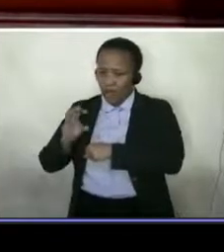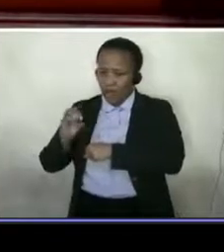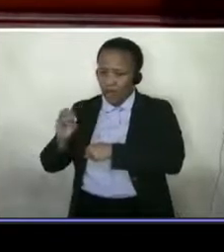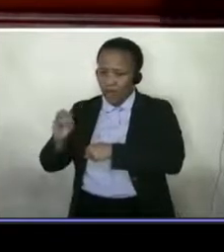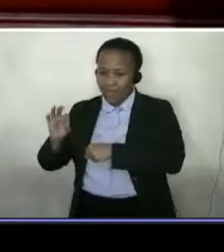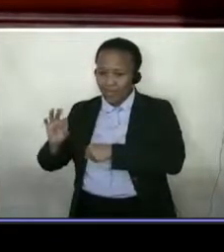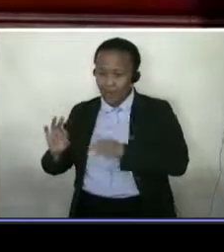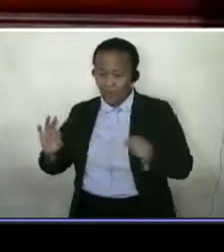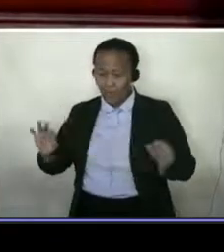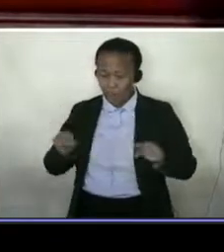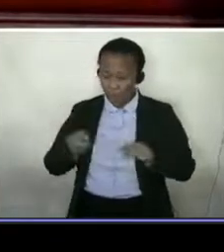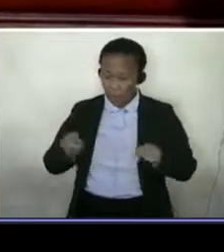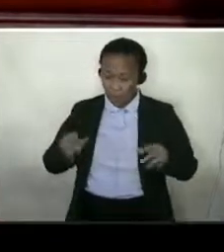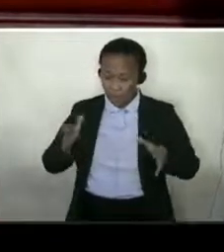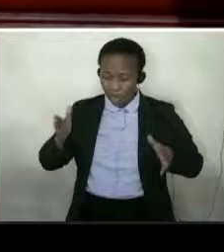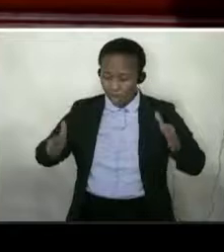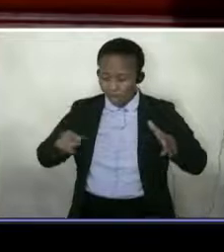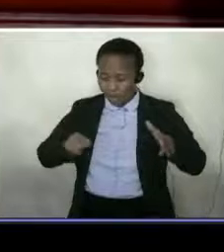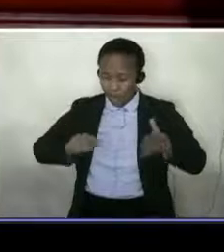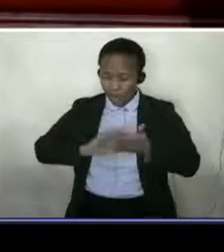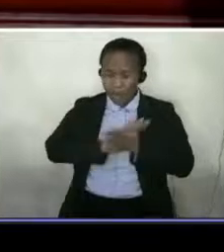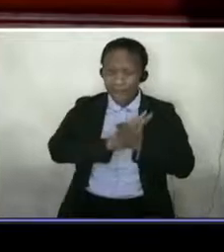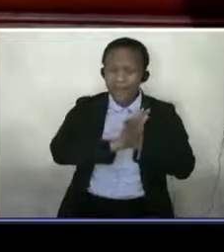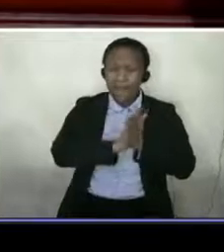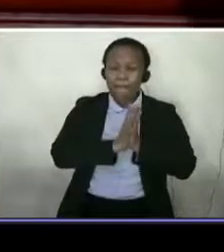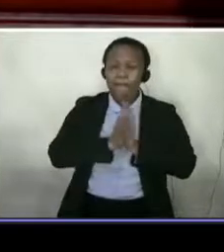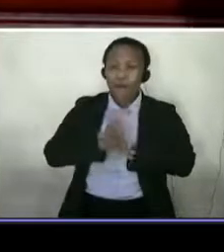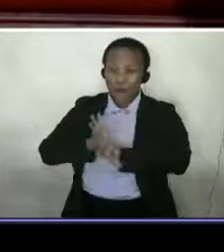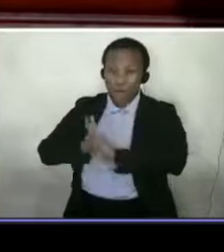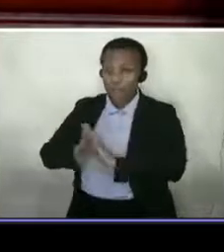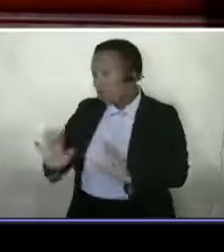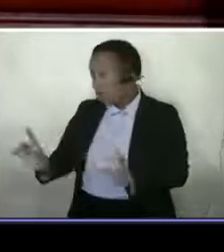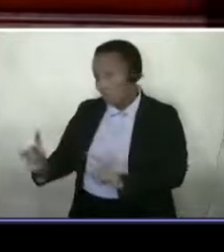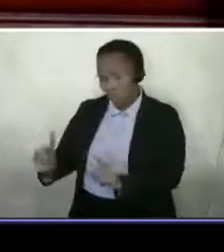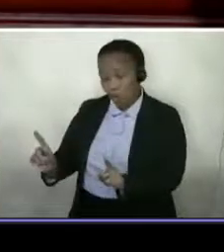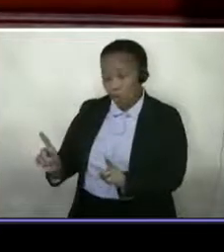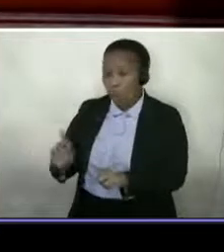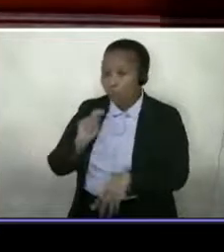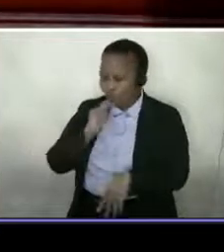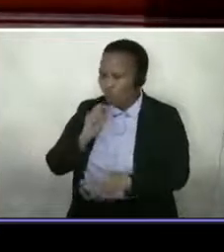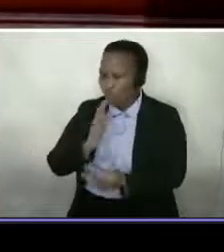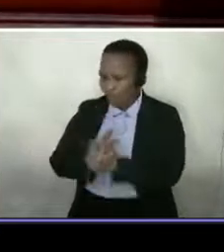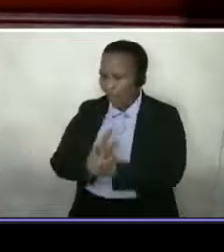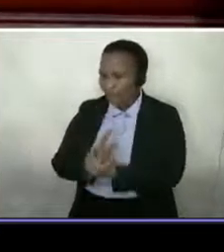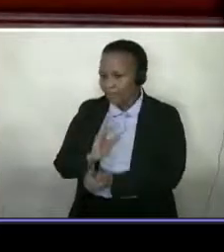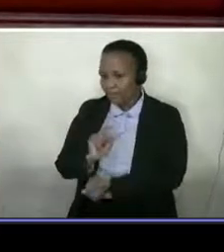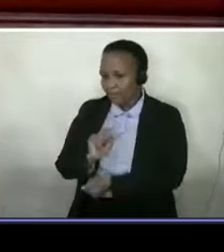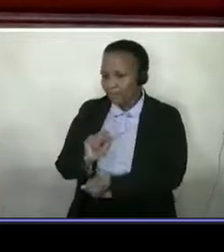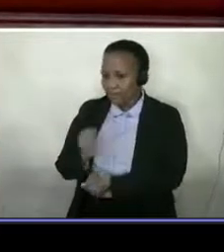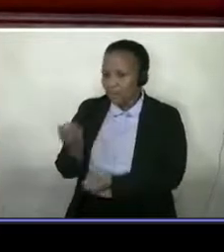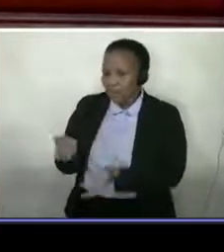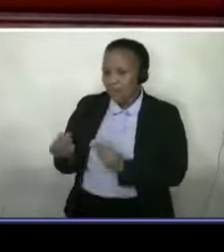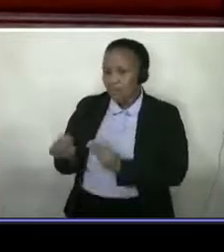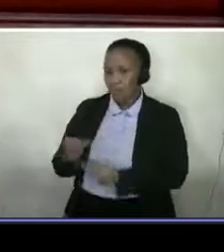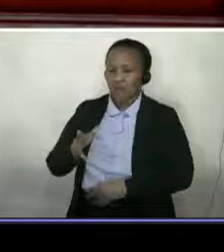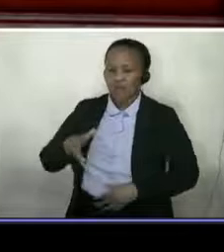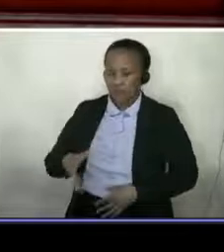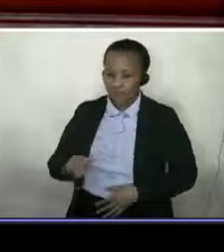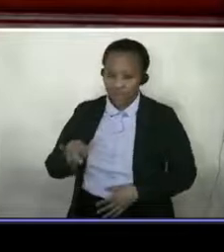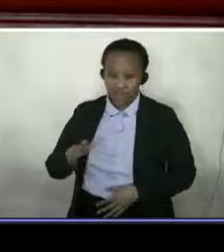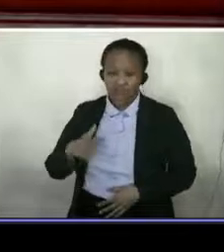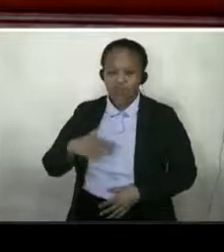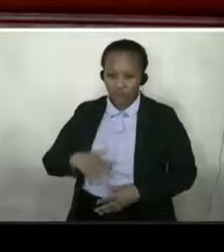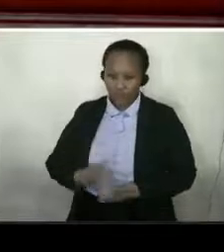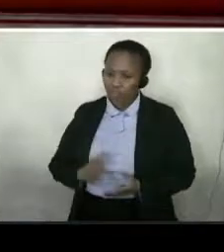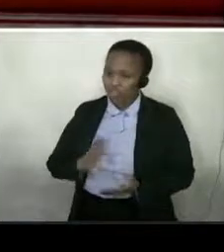unparalleled in the history. No, I'm talking about facts. You are going to get it if you want to deal with